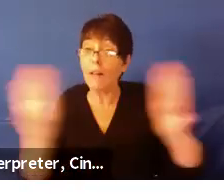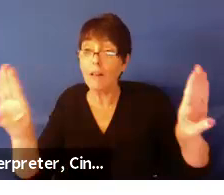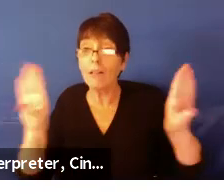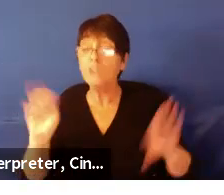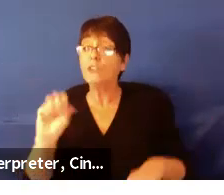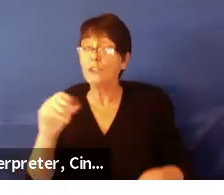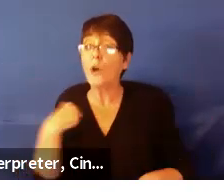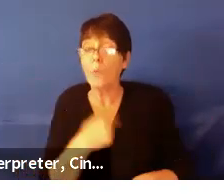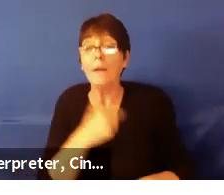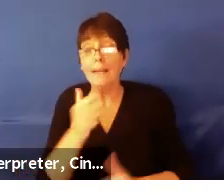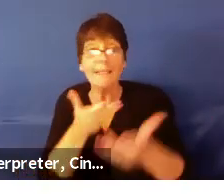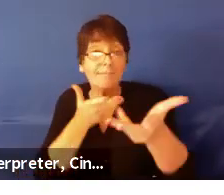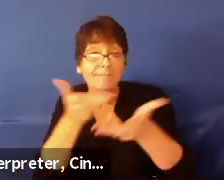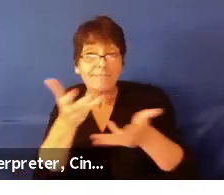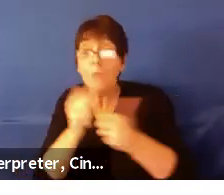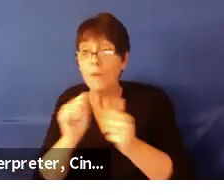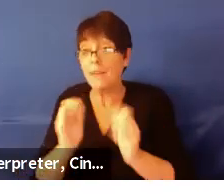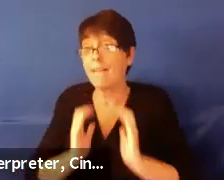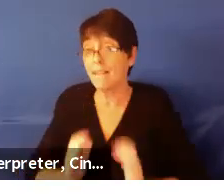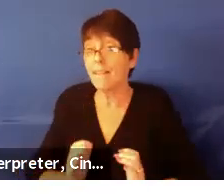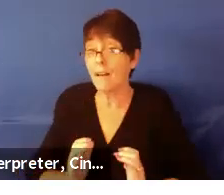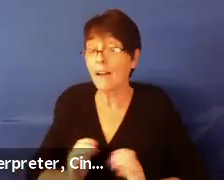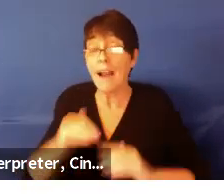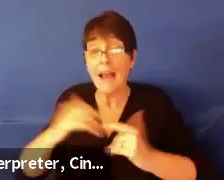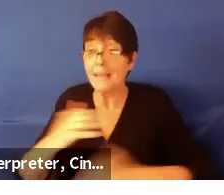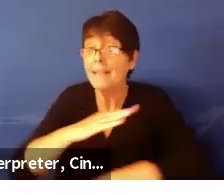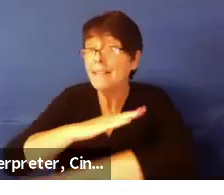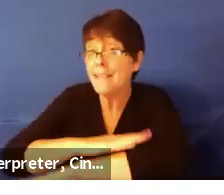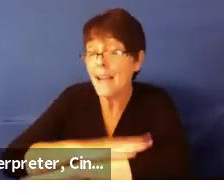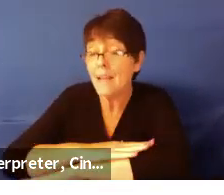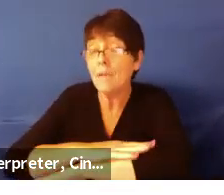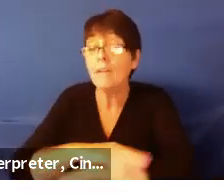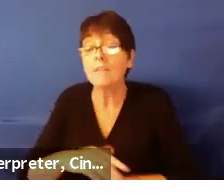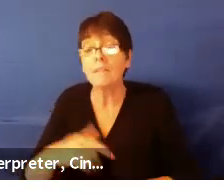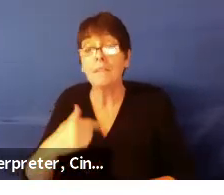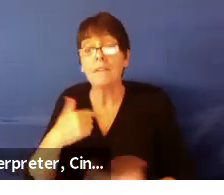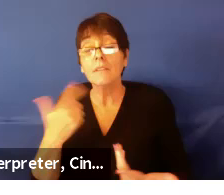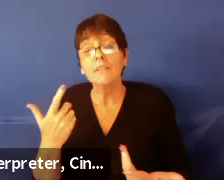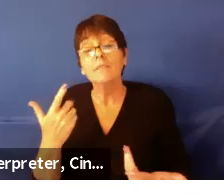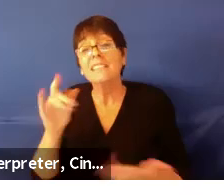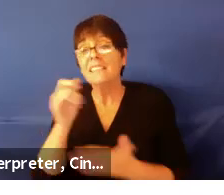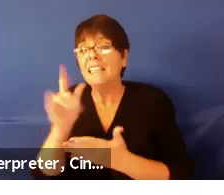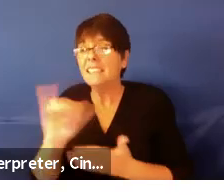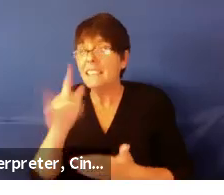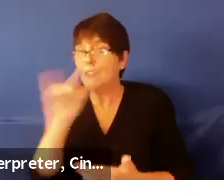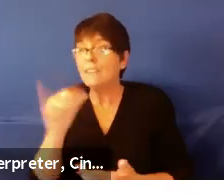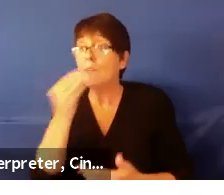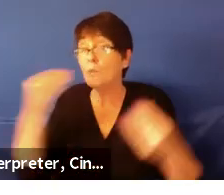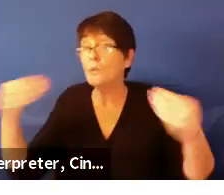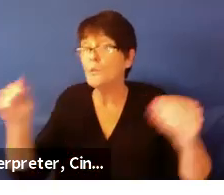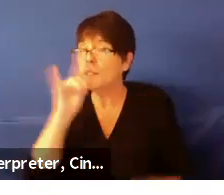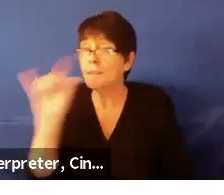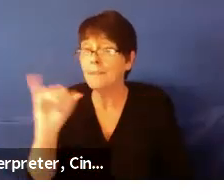can actually talk with the client at a table. And I think that's sort of what you see in your grocery stores every